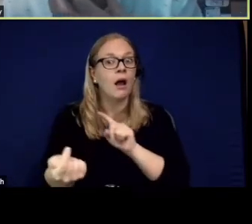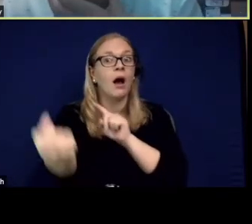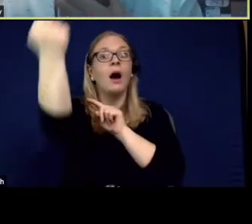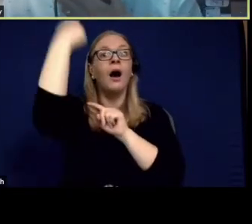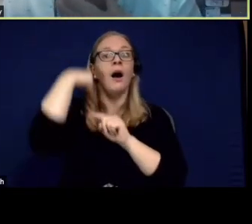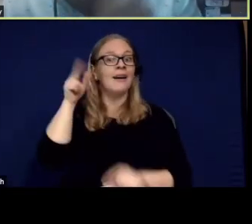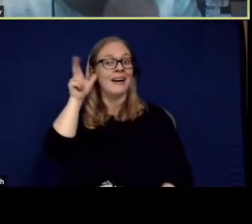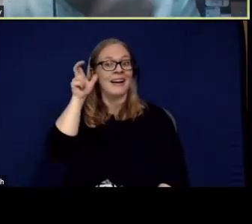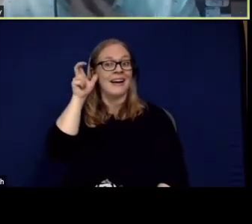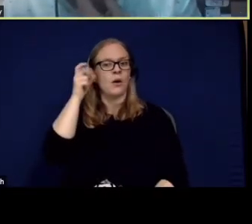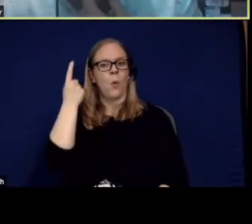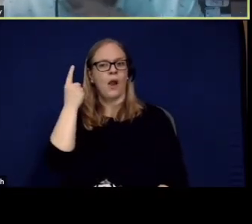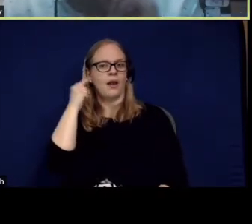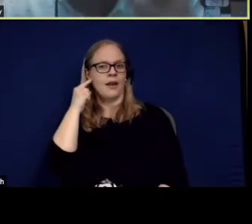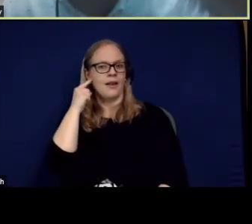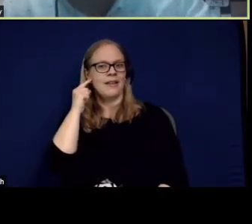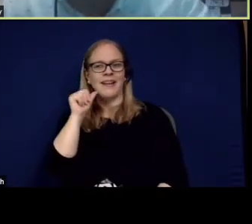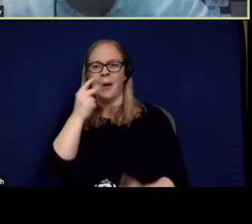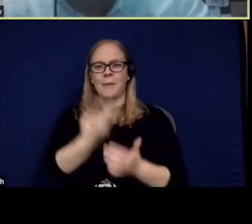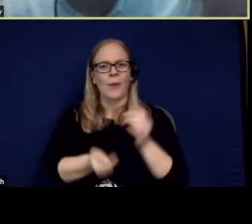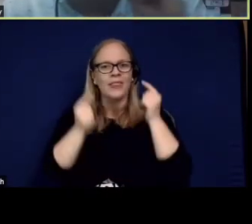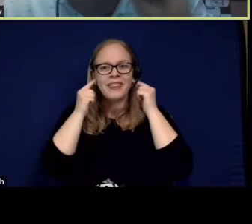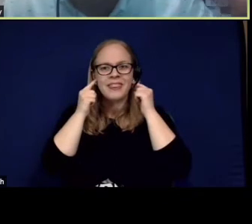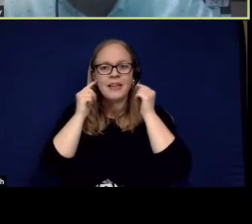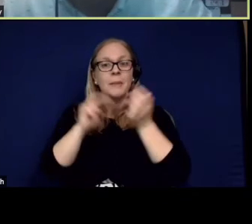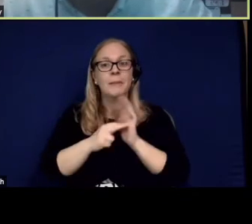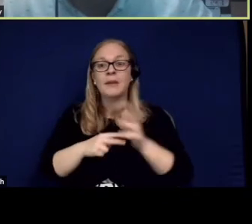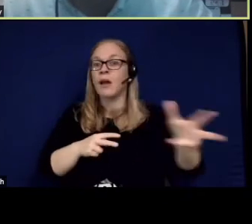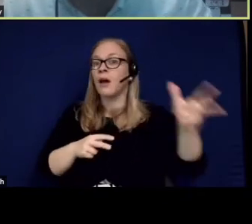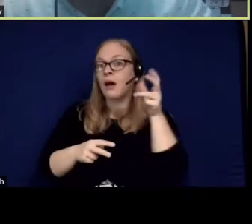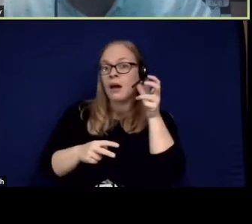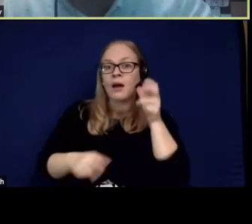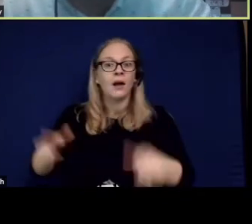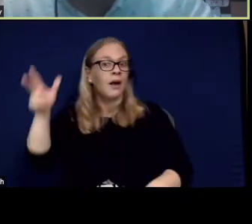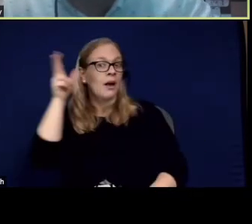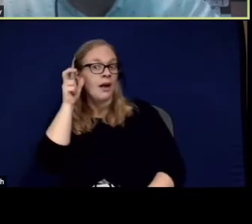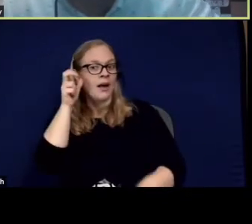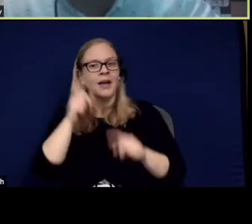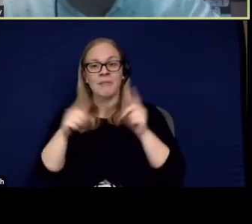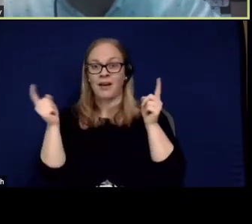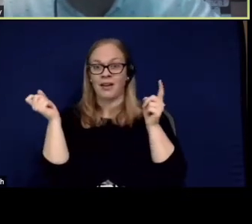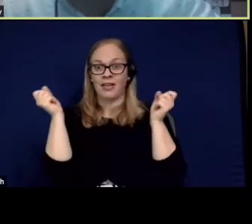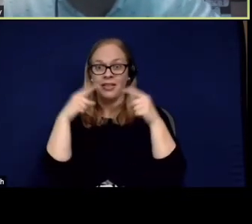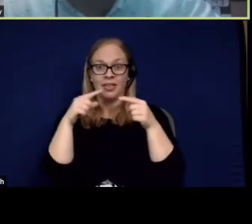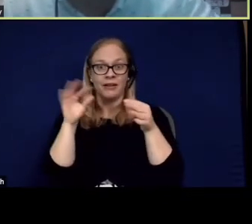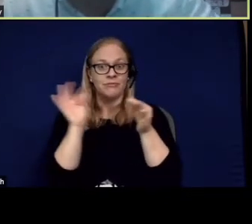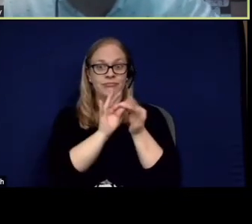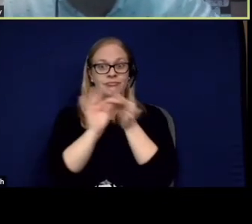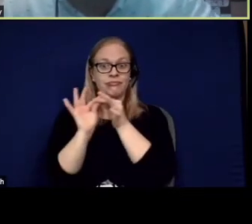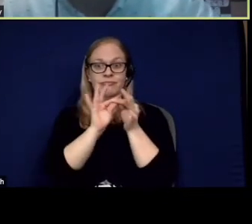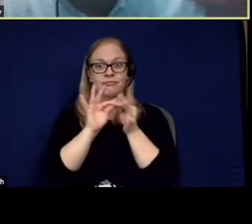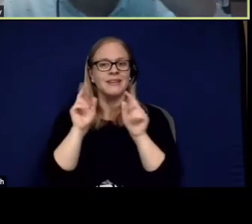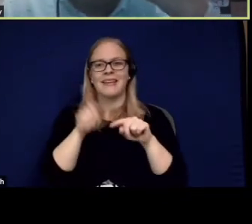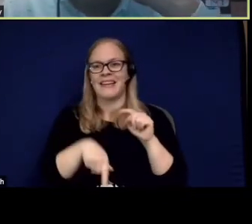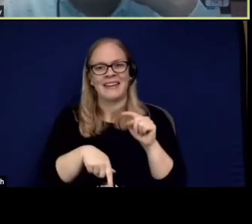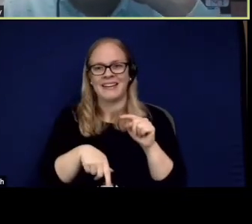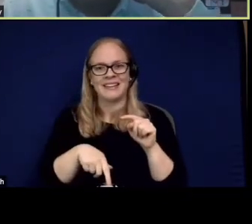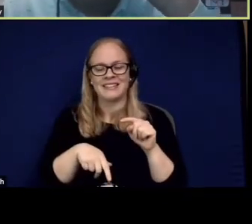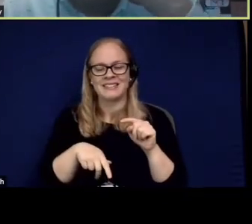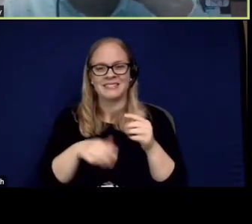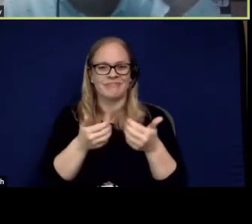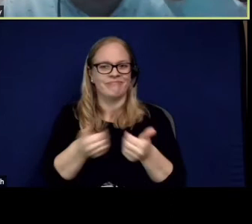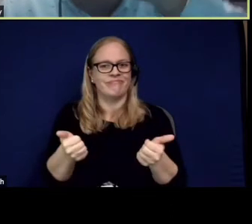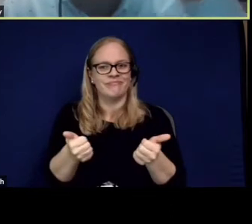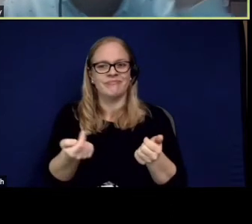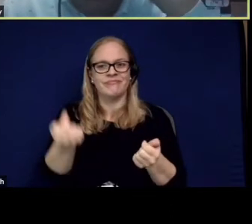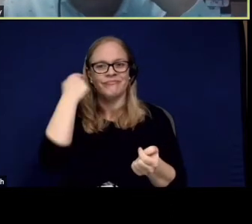that each hearing aid separately could pick up a signal being delivered 30, 60 feet, but